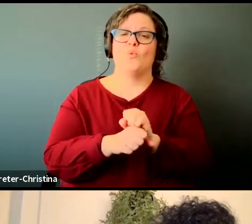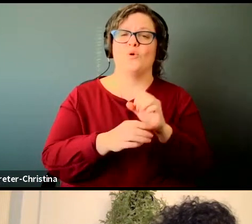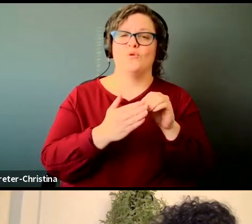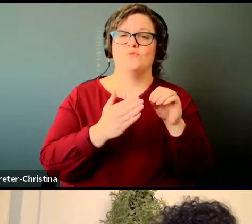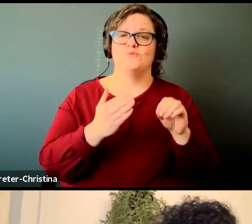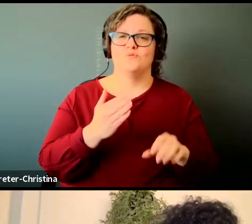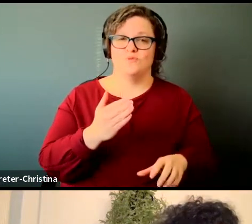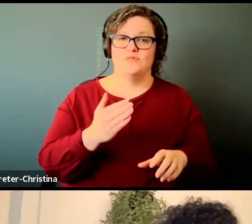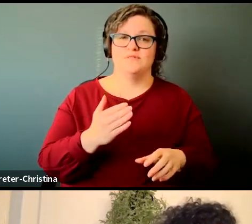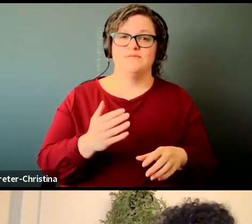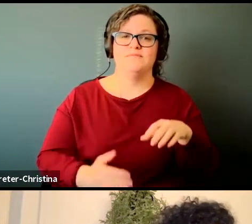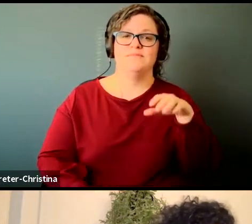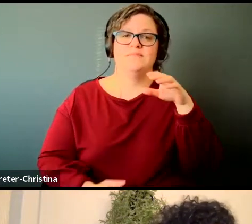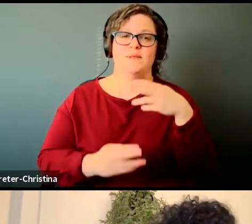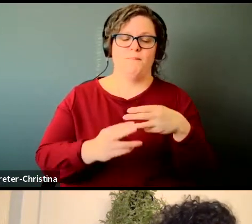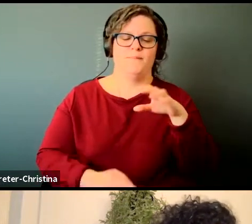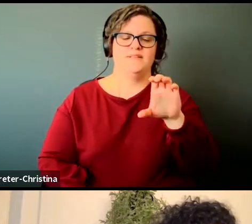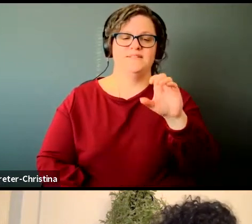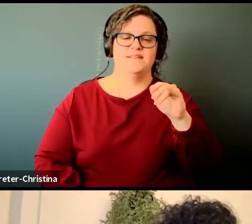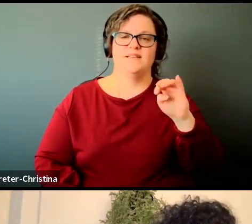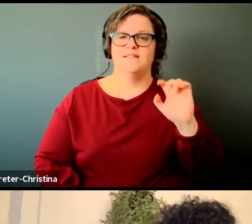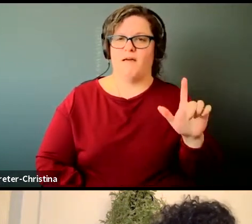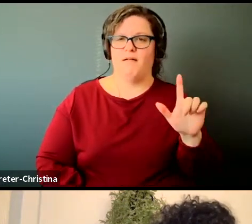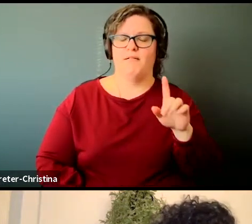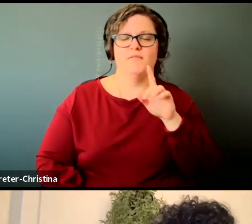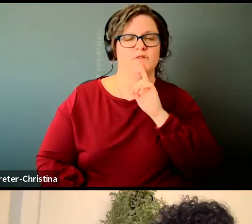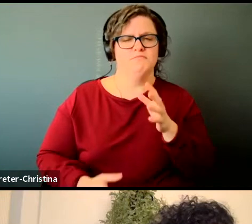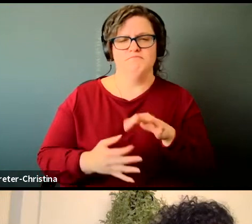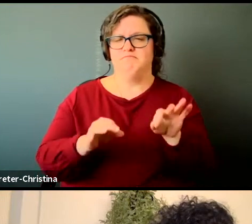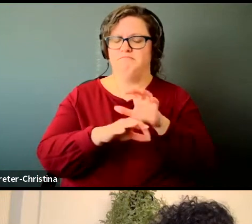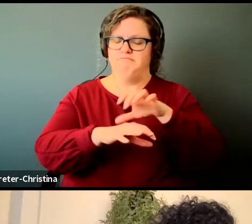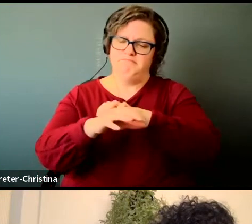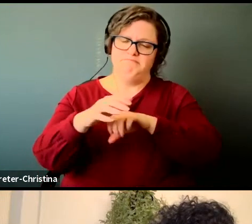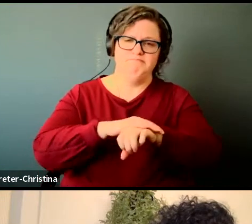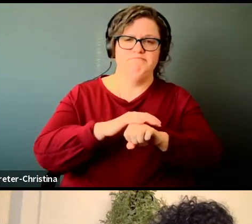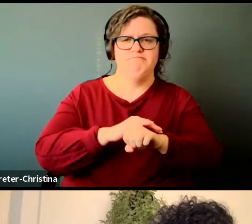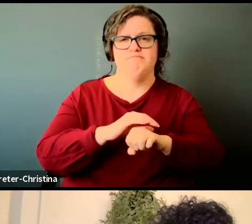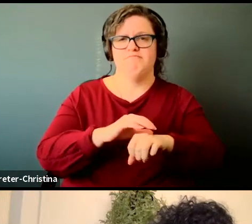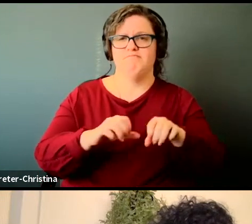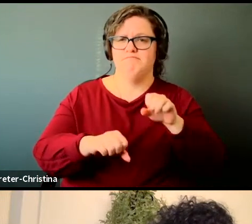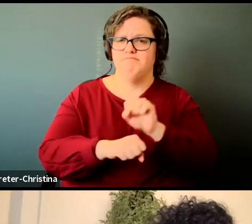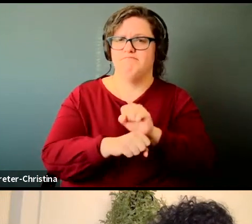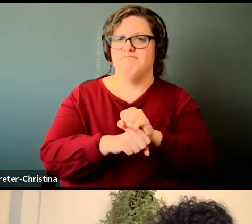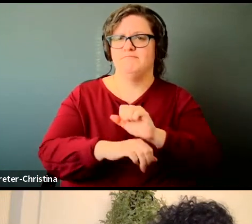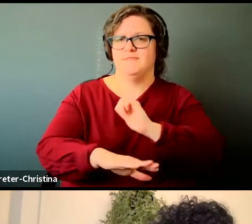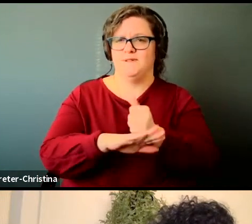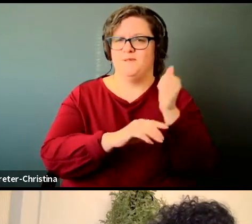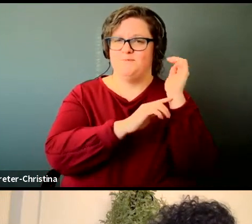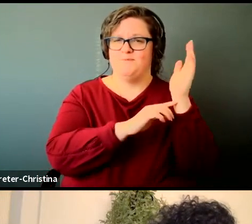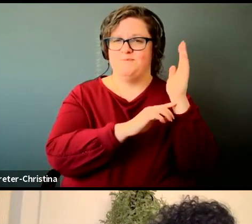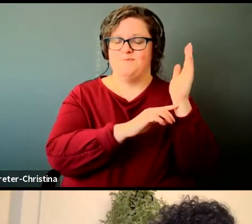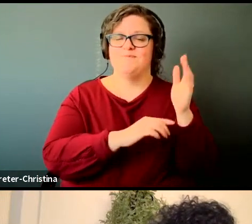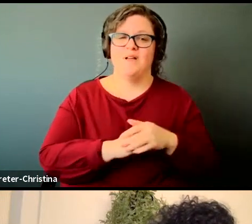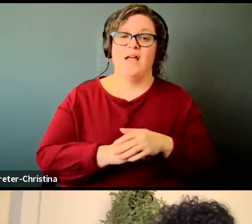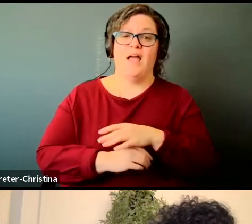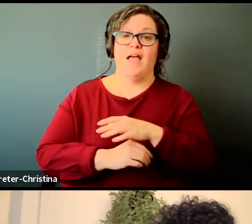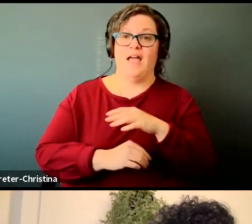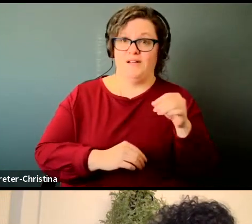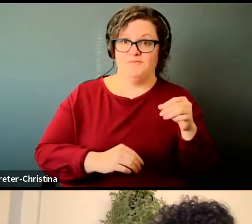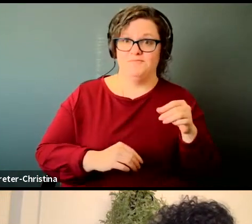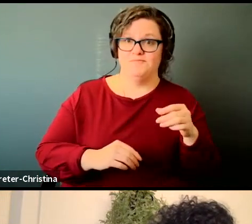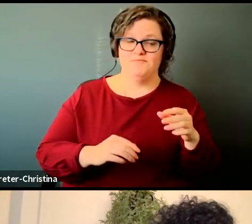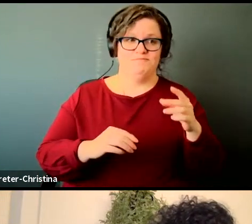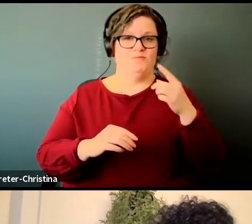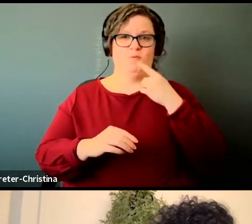really instrumental in getting this speaker series up and running, and who introduced me to the work of Kama La Mackerel.